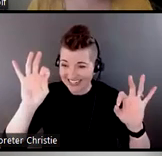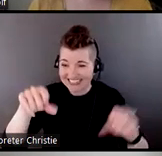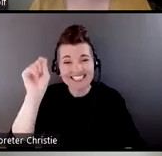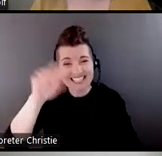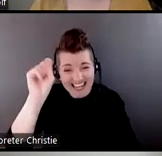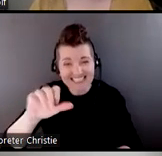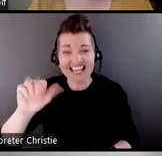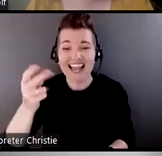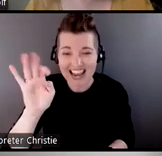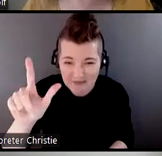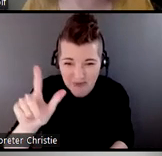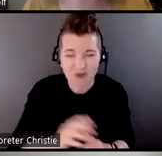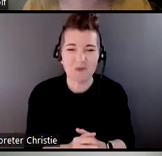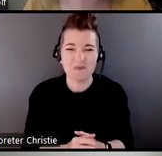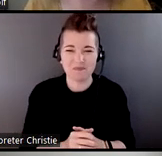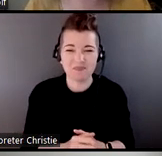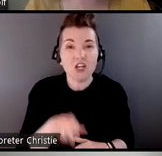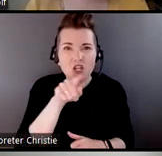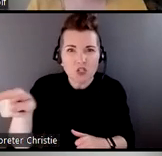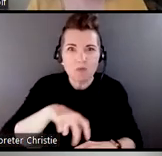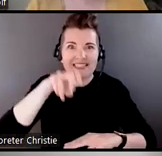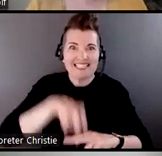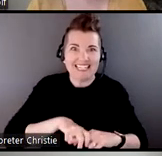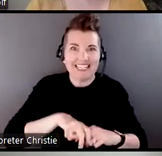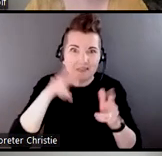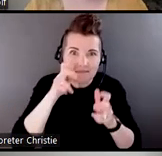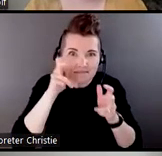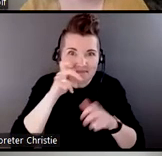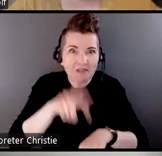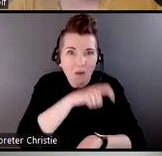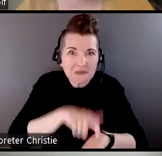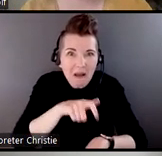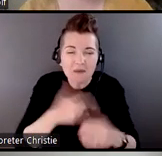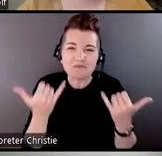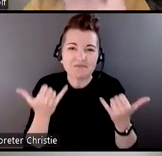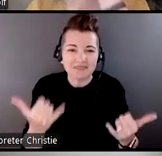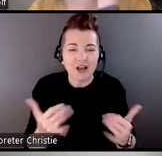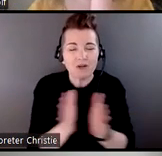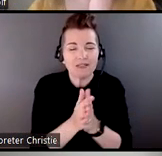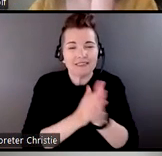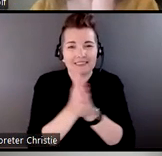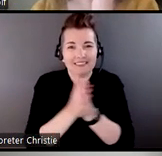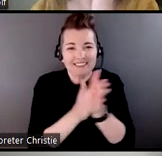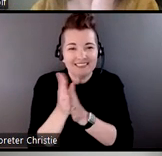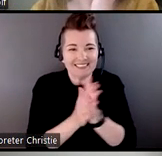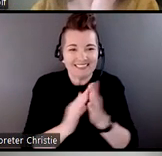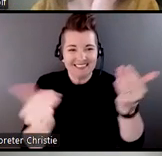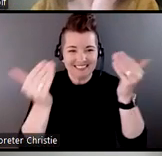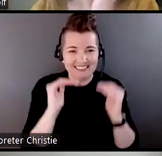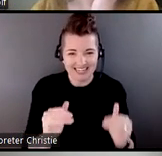me take a deep breath while we move on. You've been sitting for quite a while, so we're going to look at the next phase, which